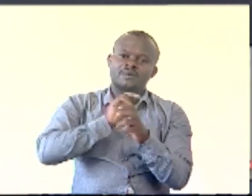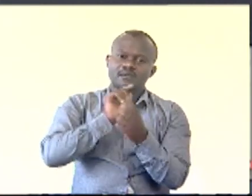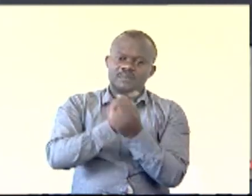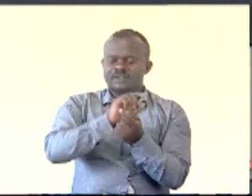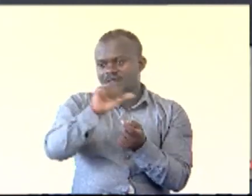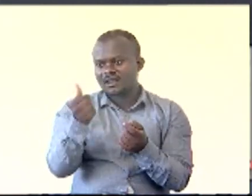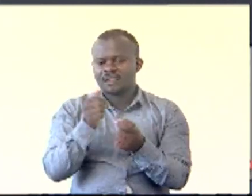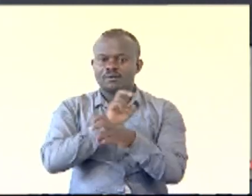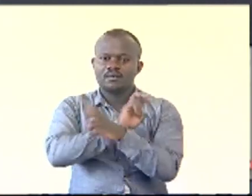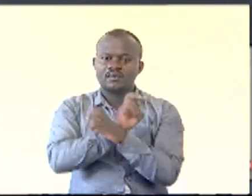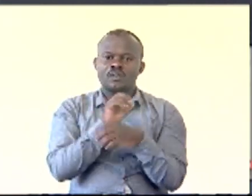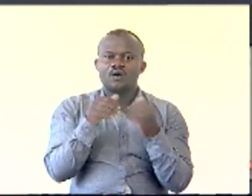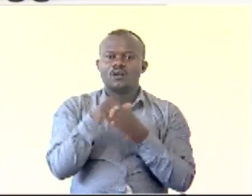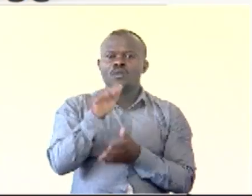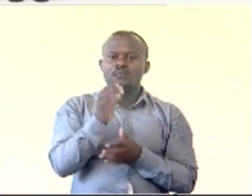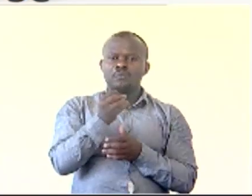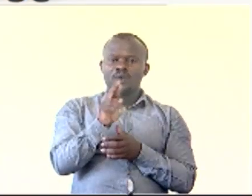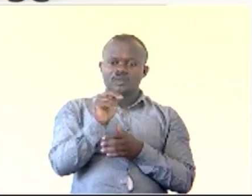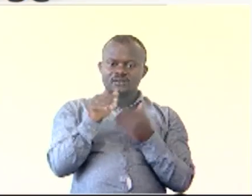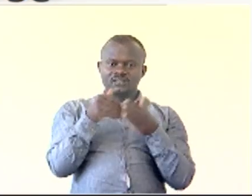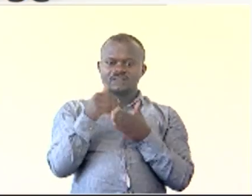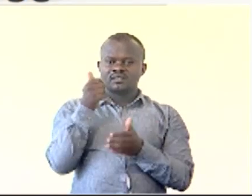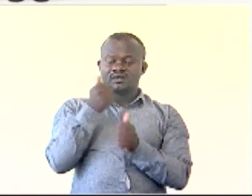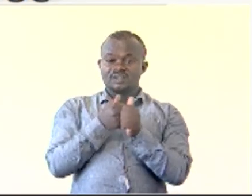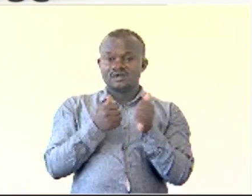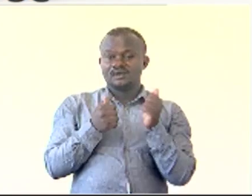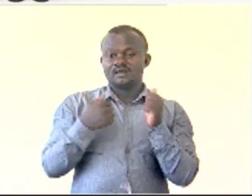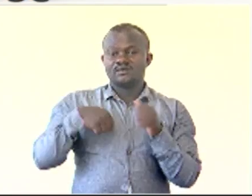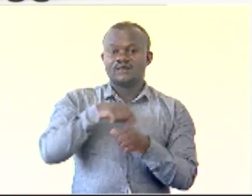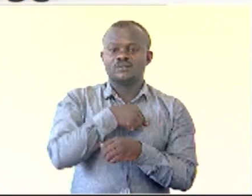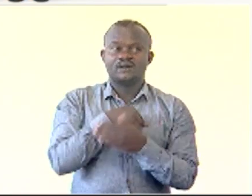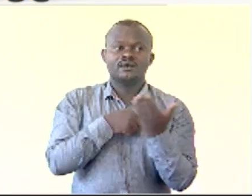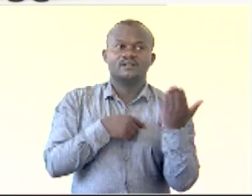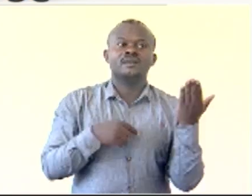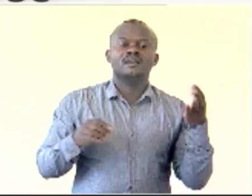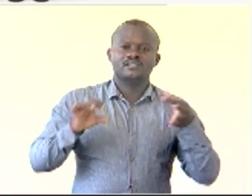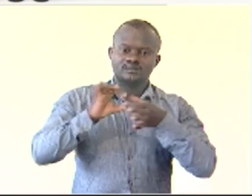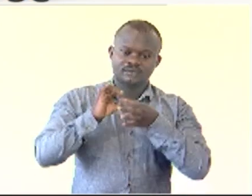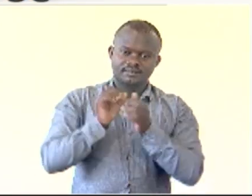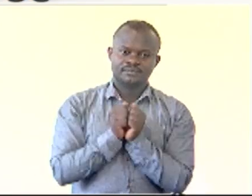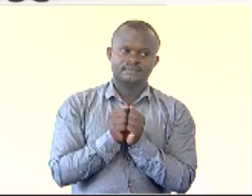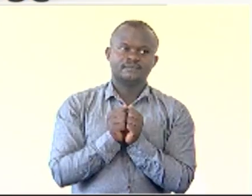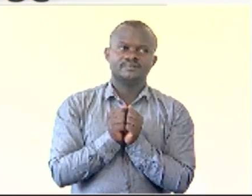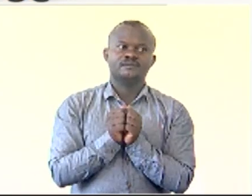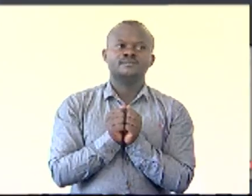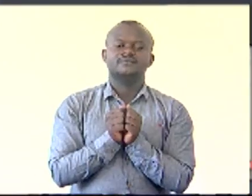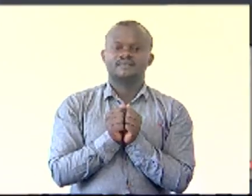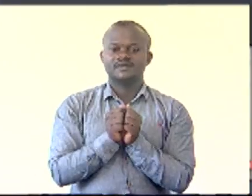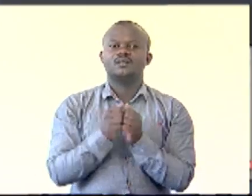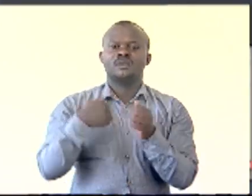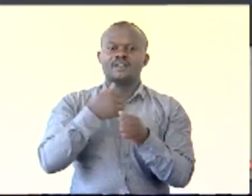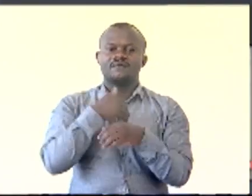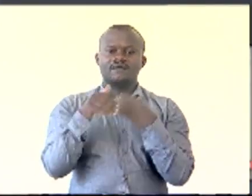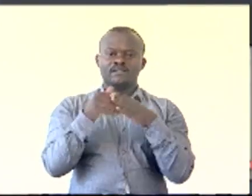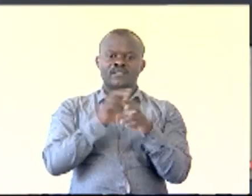bone, or bones, that one is referred to as a joint. You have very many joints